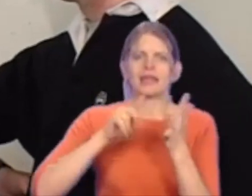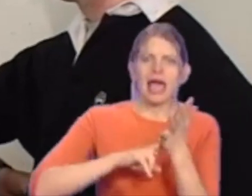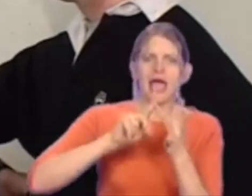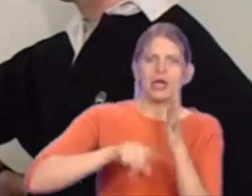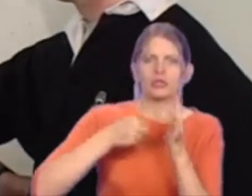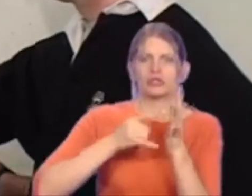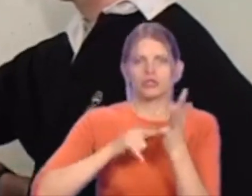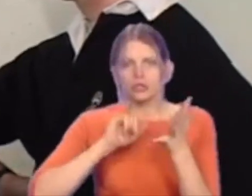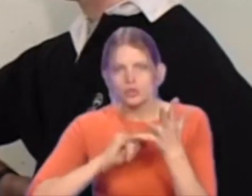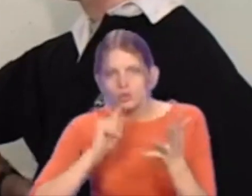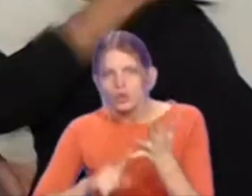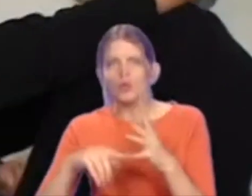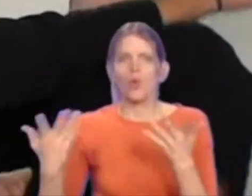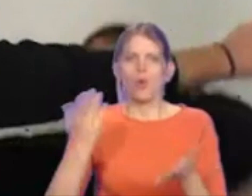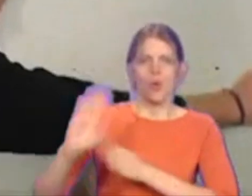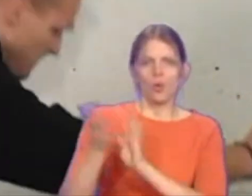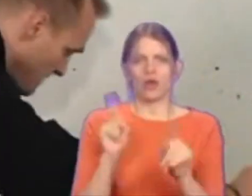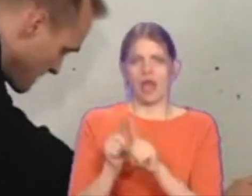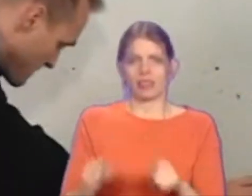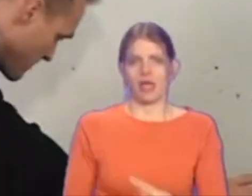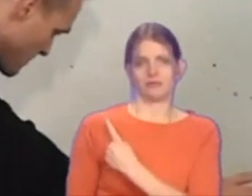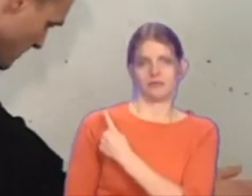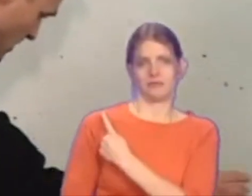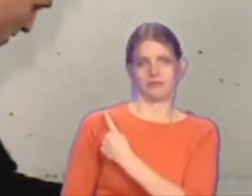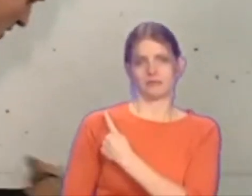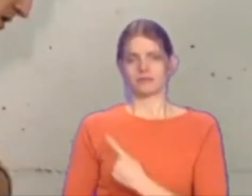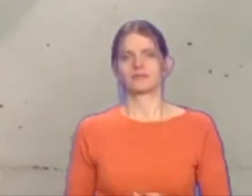to be using techniques such as strikes to